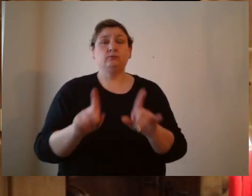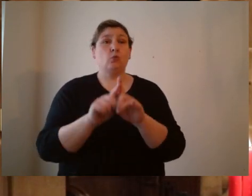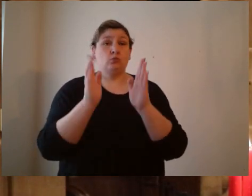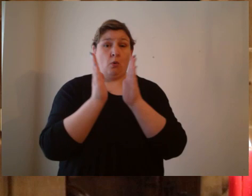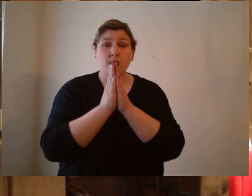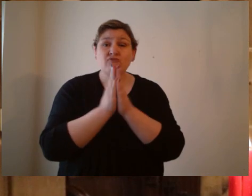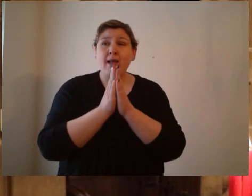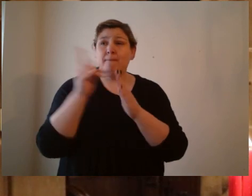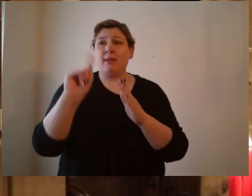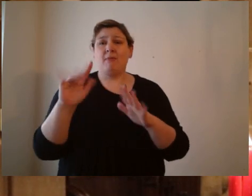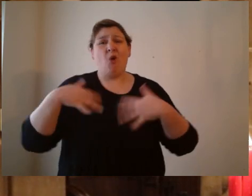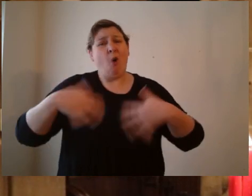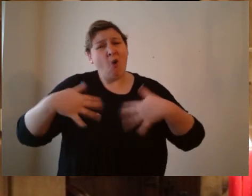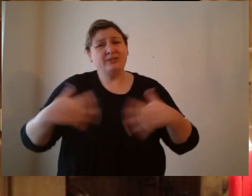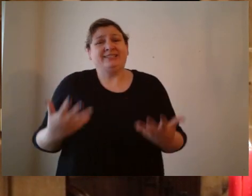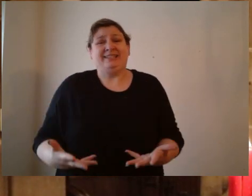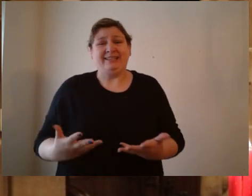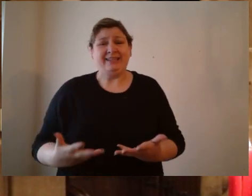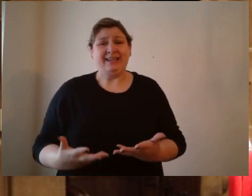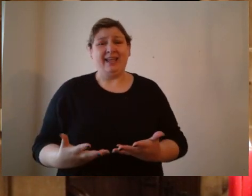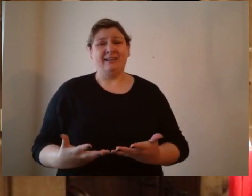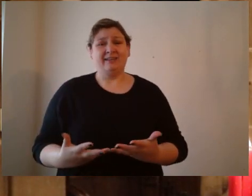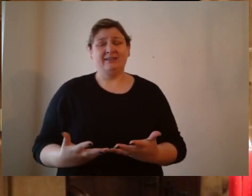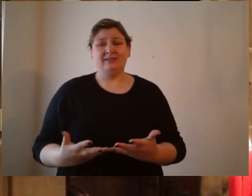We pray for those who are hurting today,